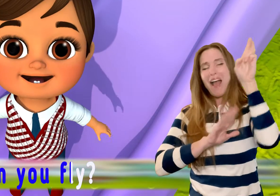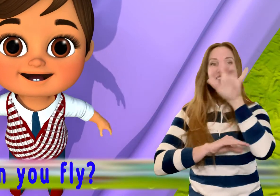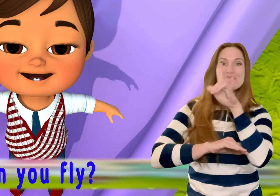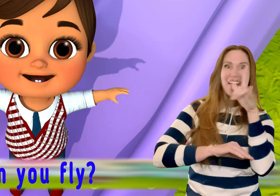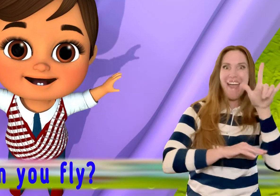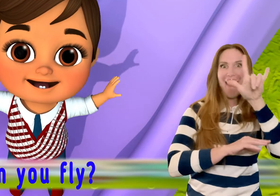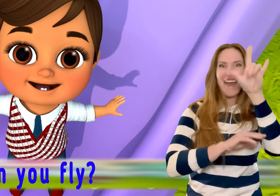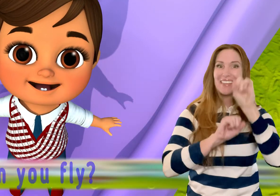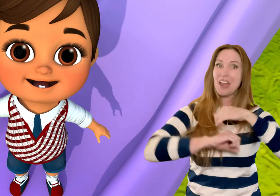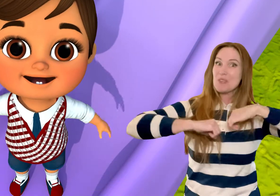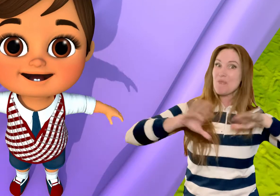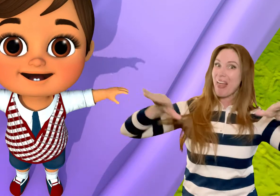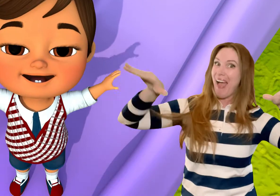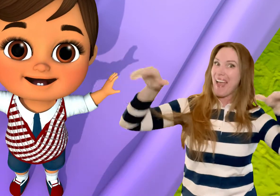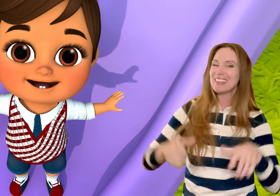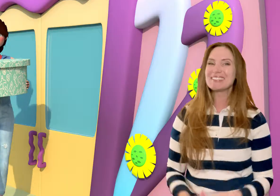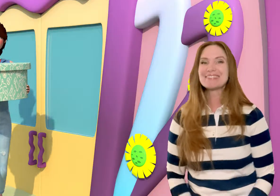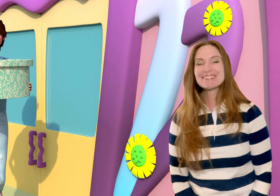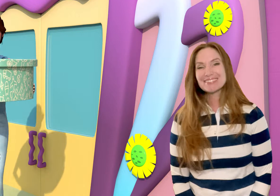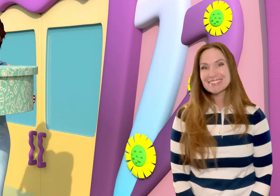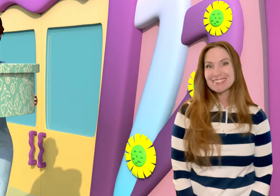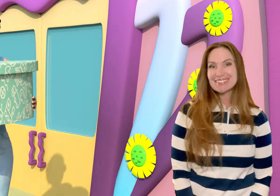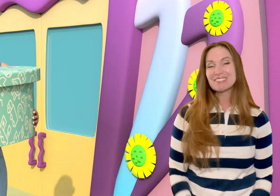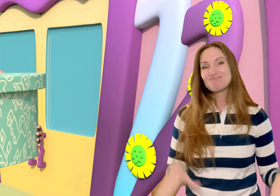Plane, plane, can you fly?